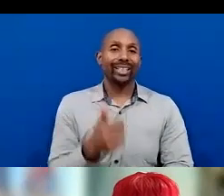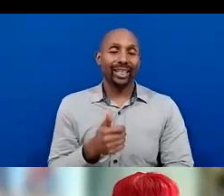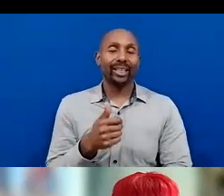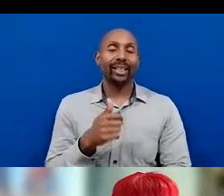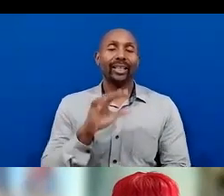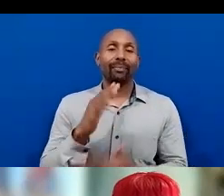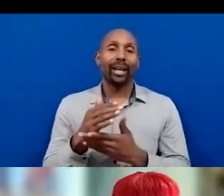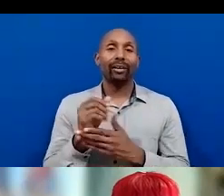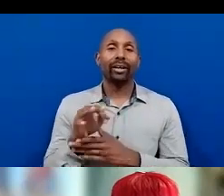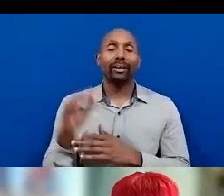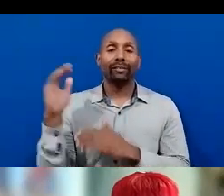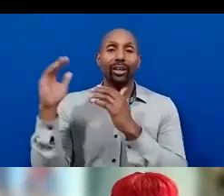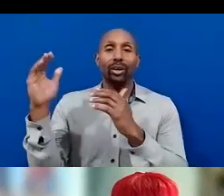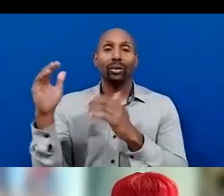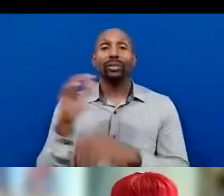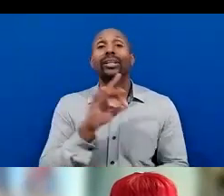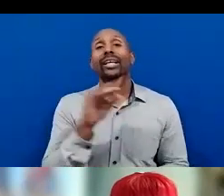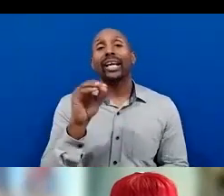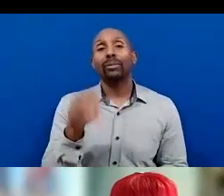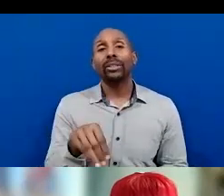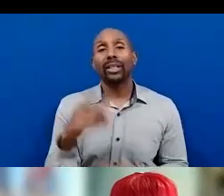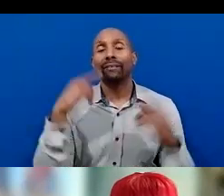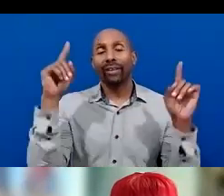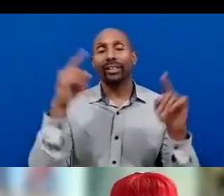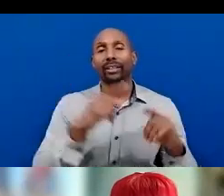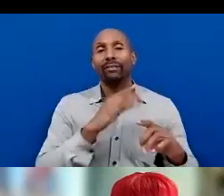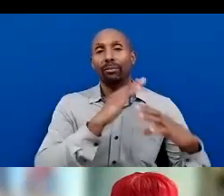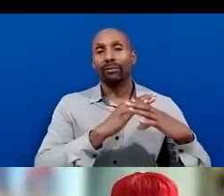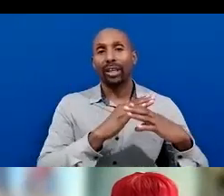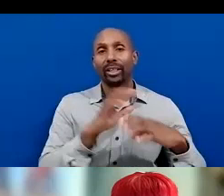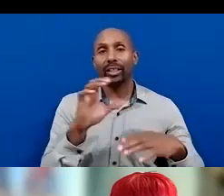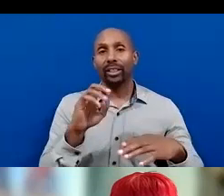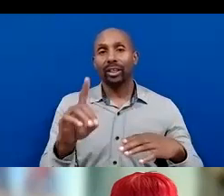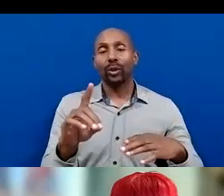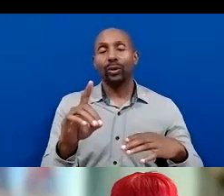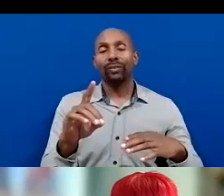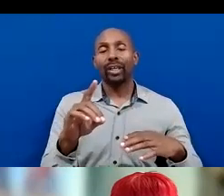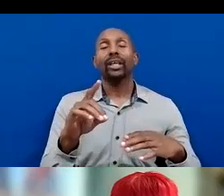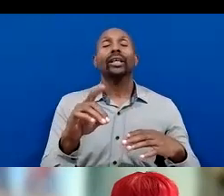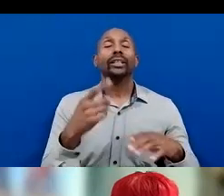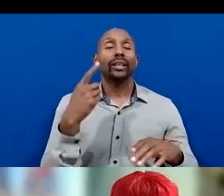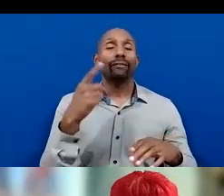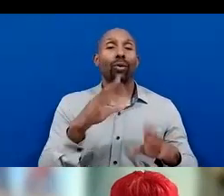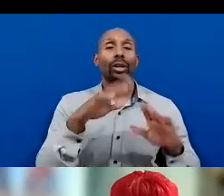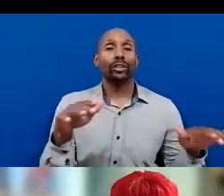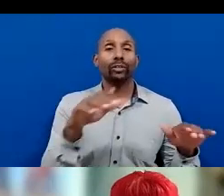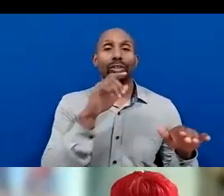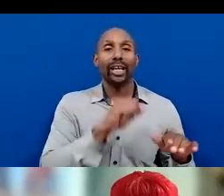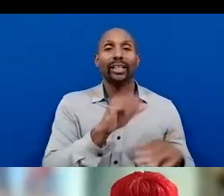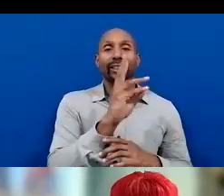preventing COVID among children who were 6 months old to 5 years of age.